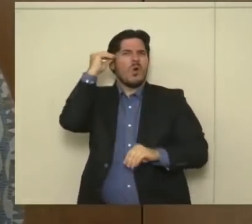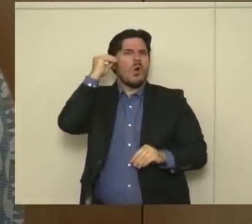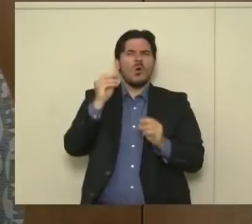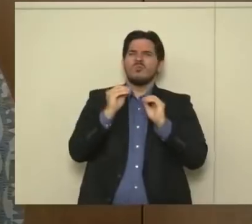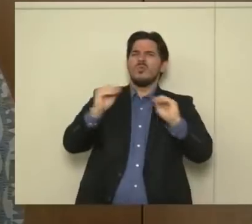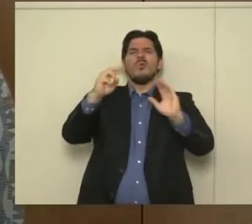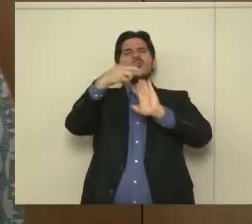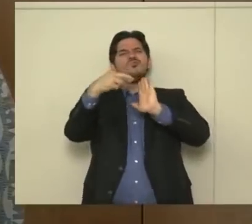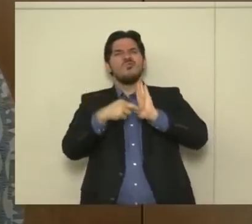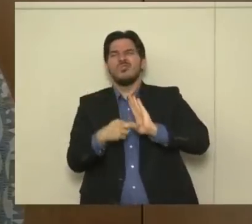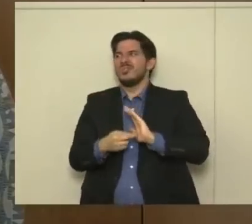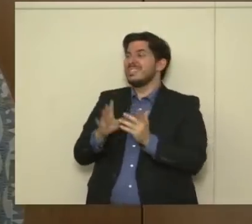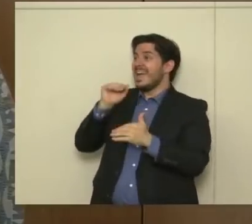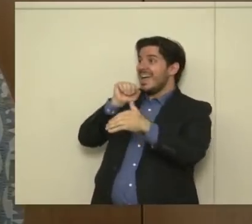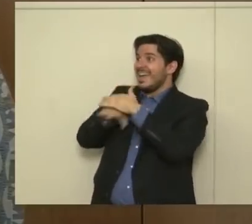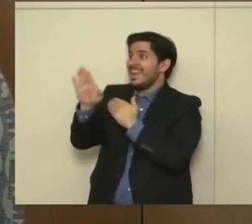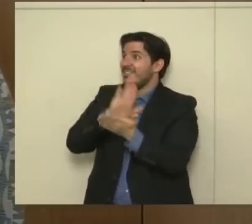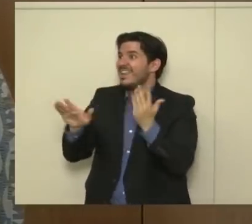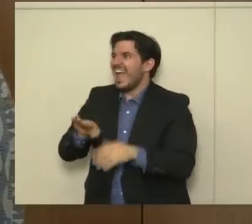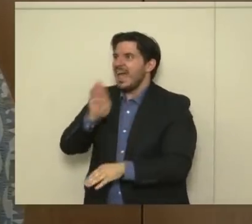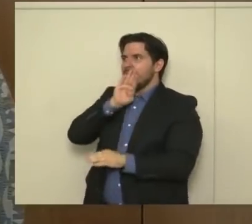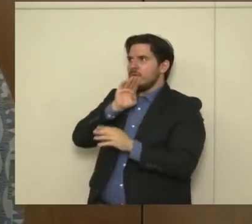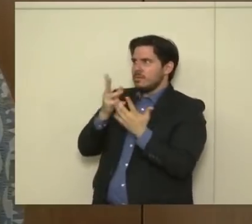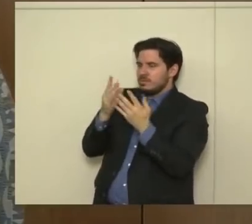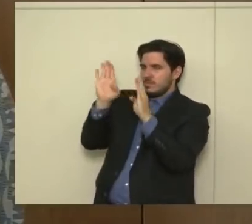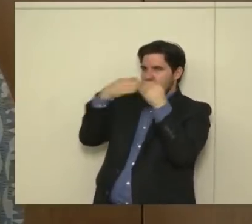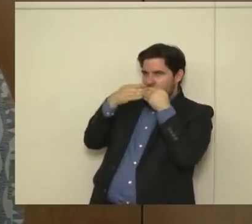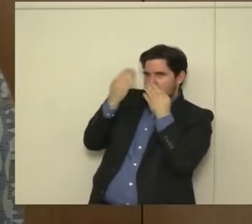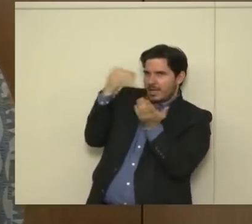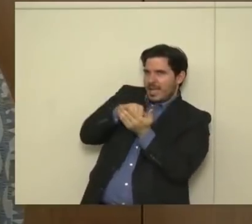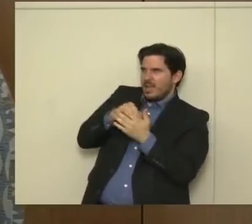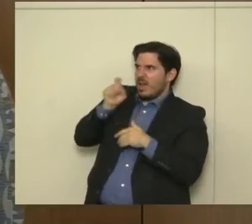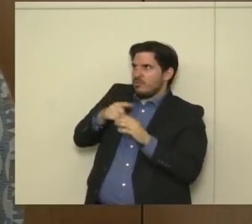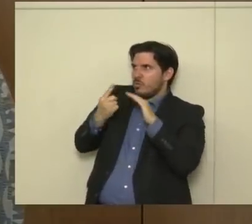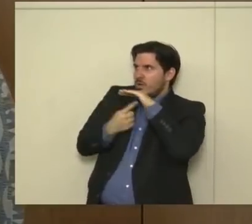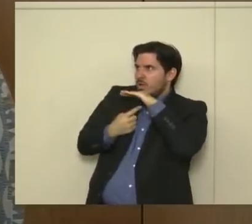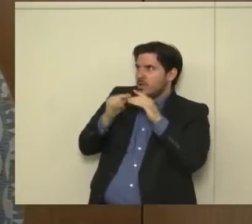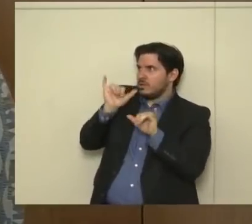walk around the campus, and they can't help themselves.